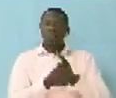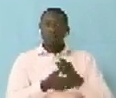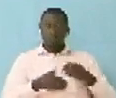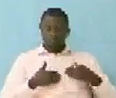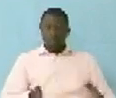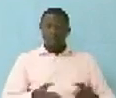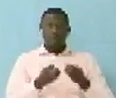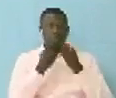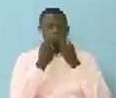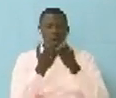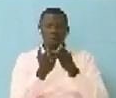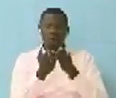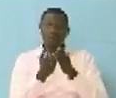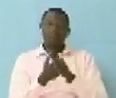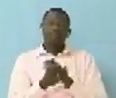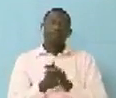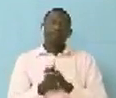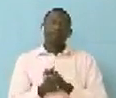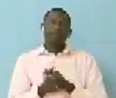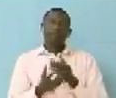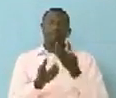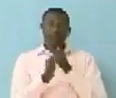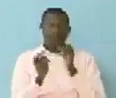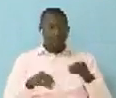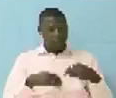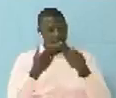Freely given and voluntary.